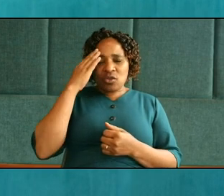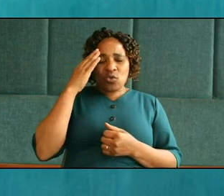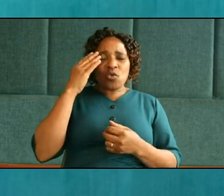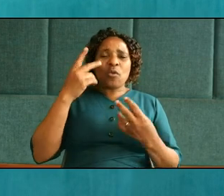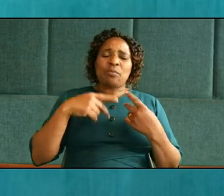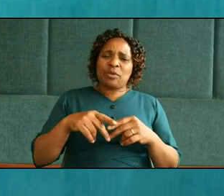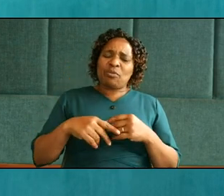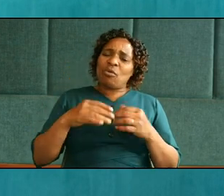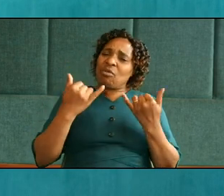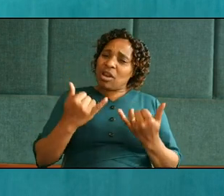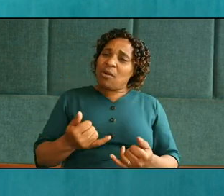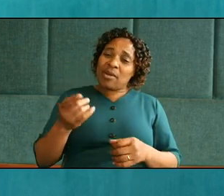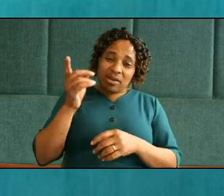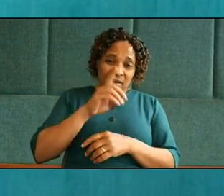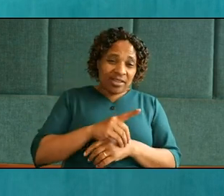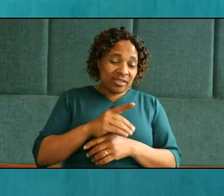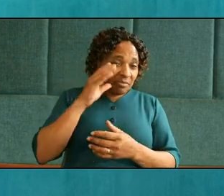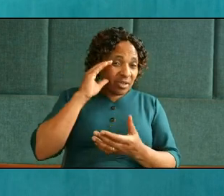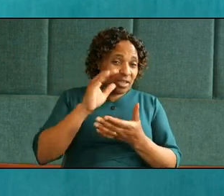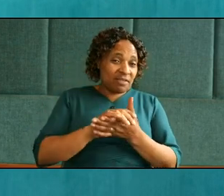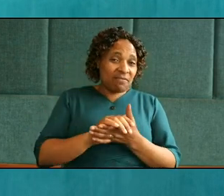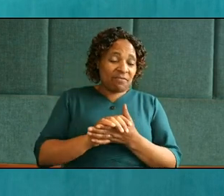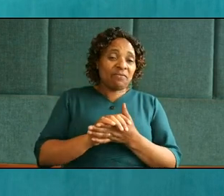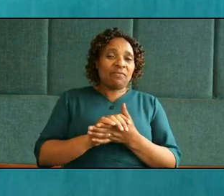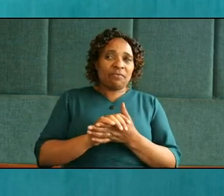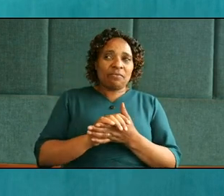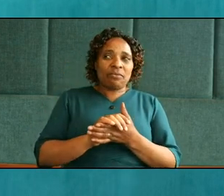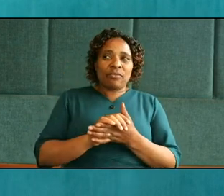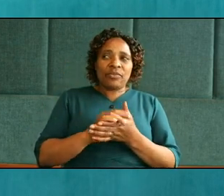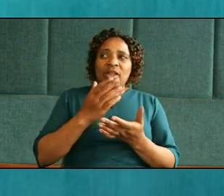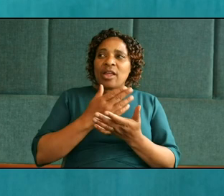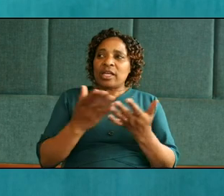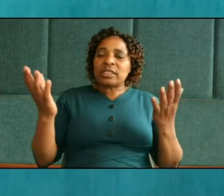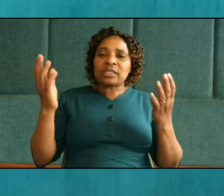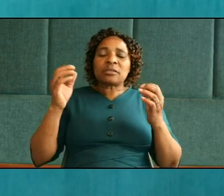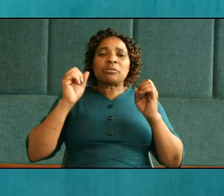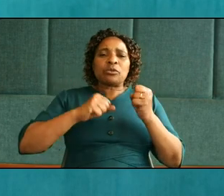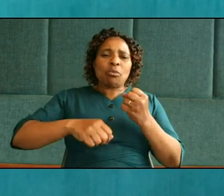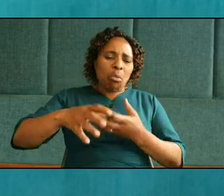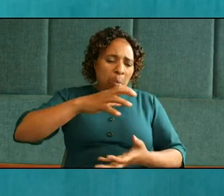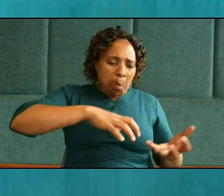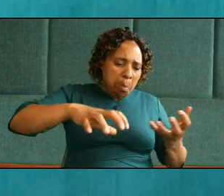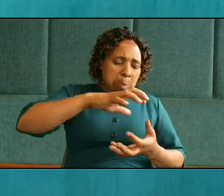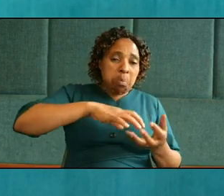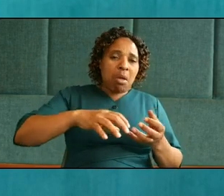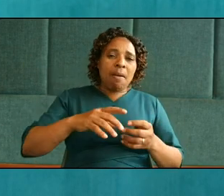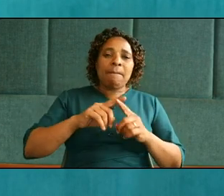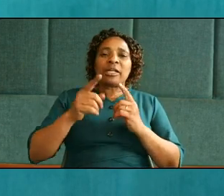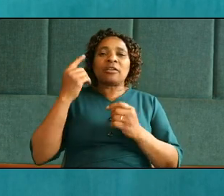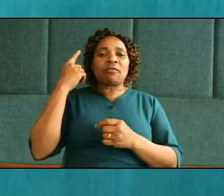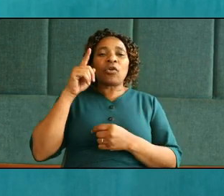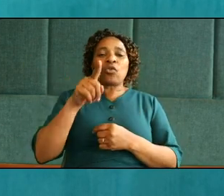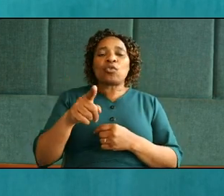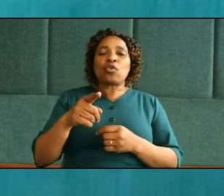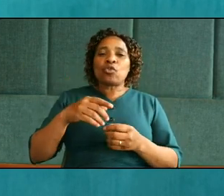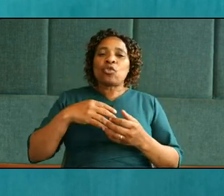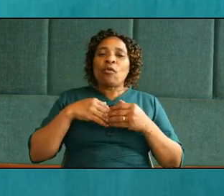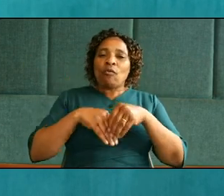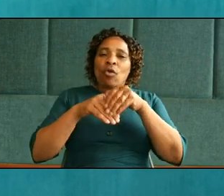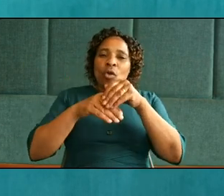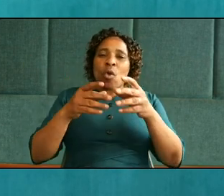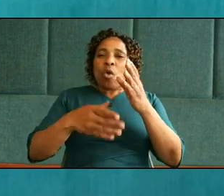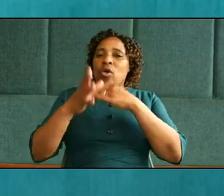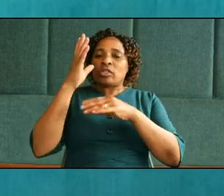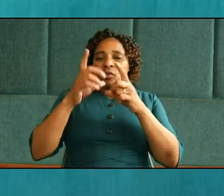people nowadays believe that, you know what, anything can be compromised. But for you to follow God's word, then you